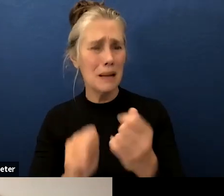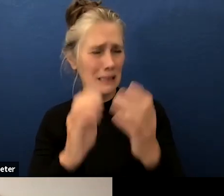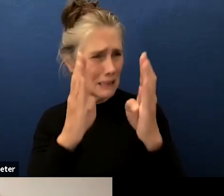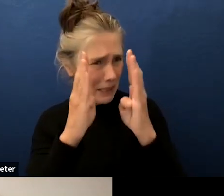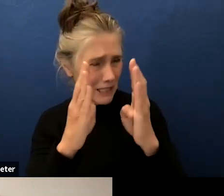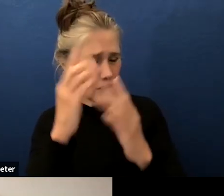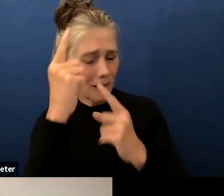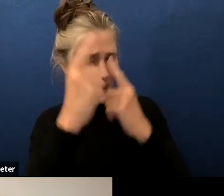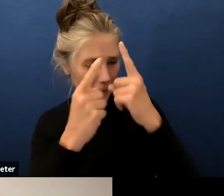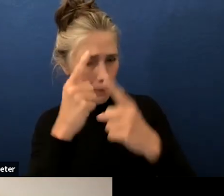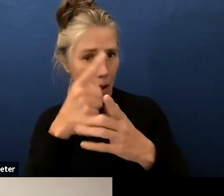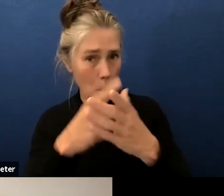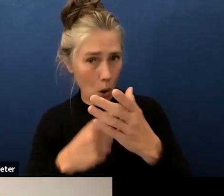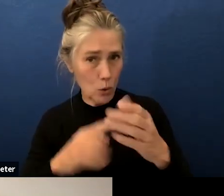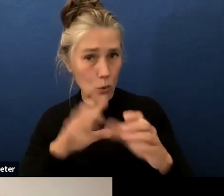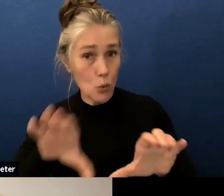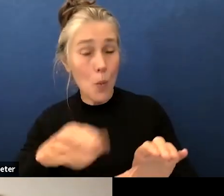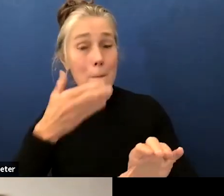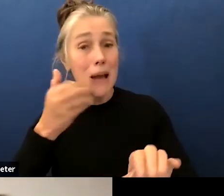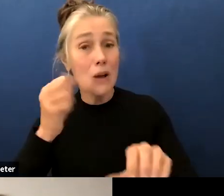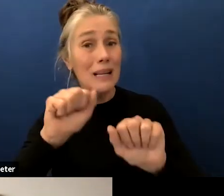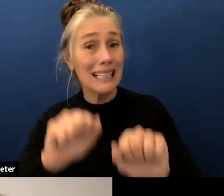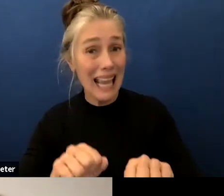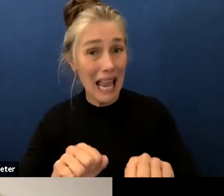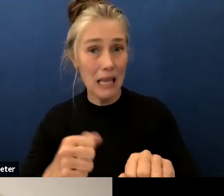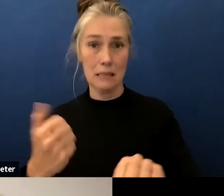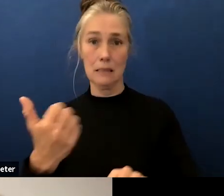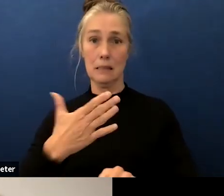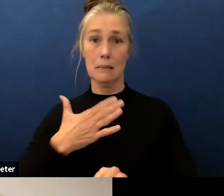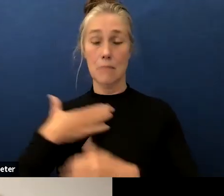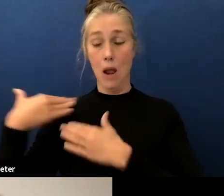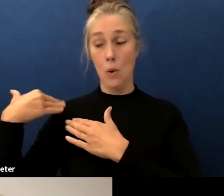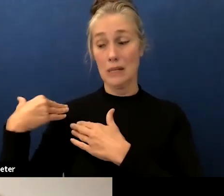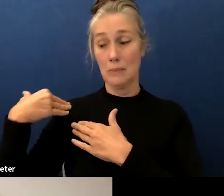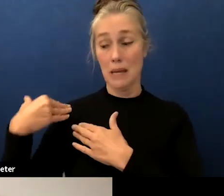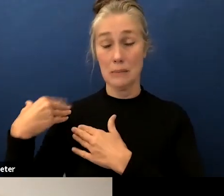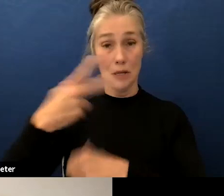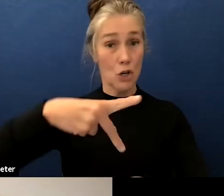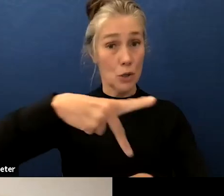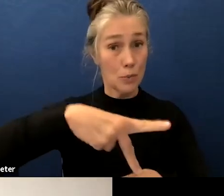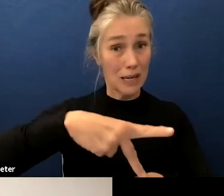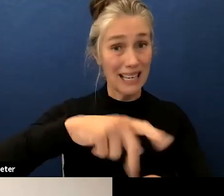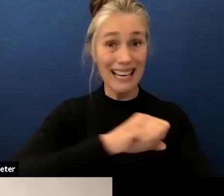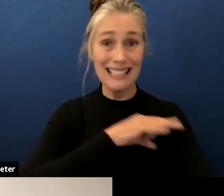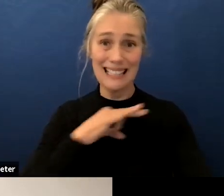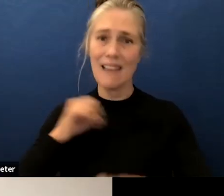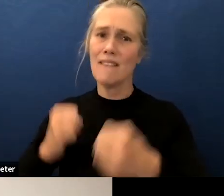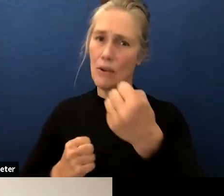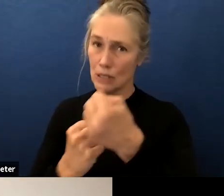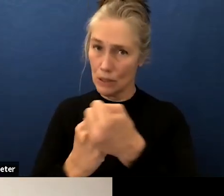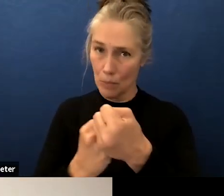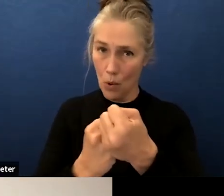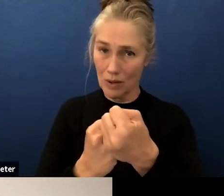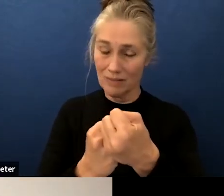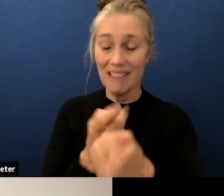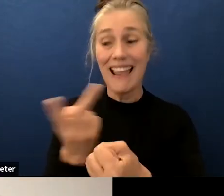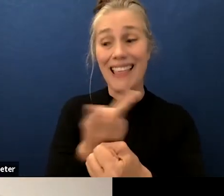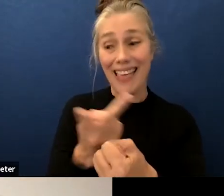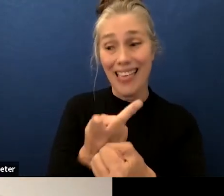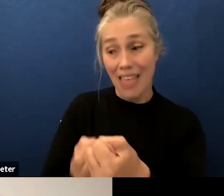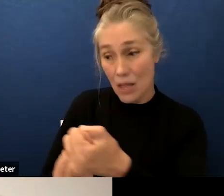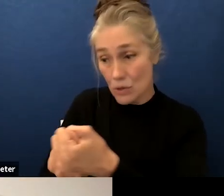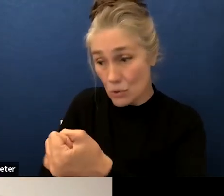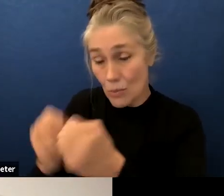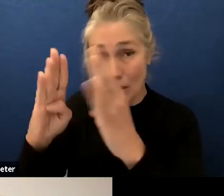i support the principals and other administrators at schools so that they can support the teachers as we work through